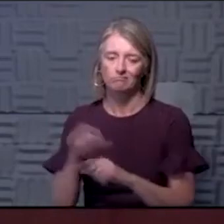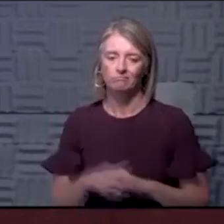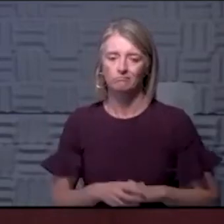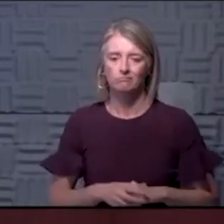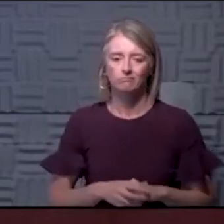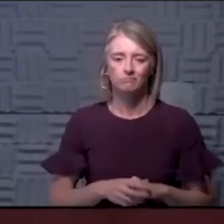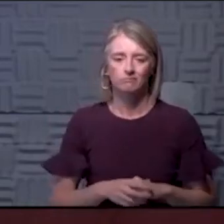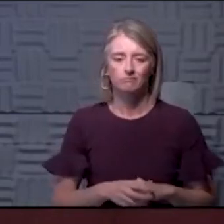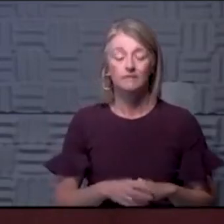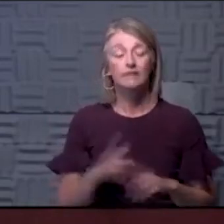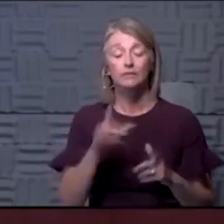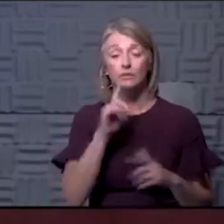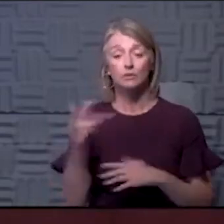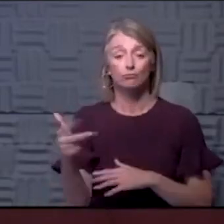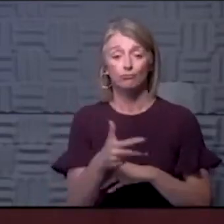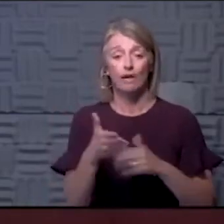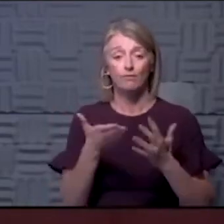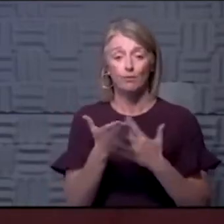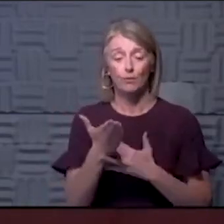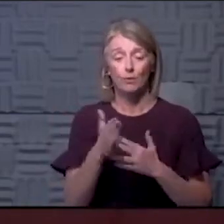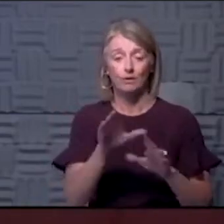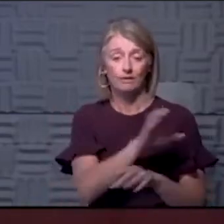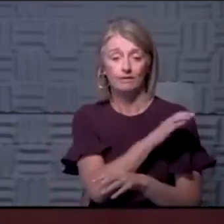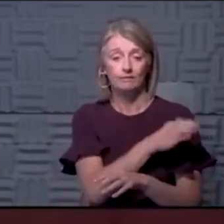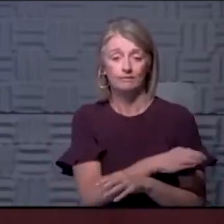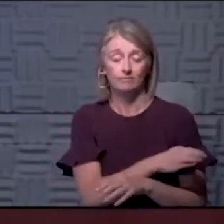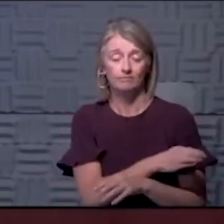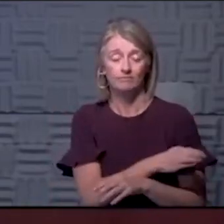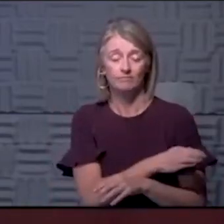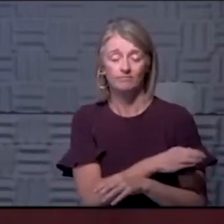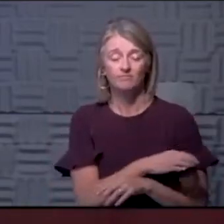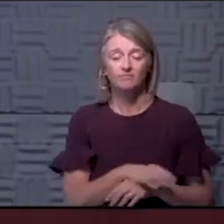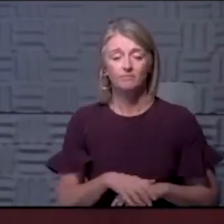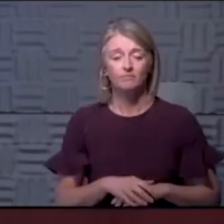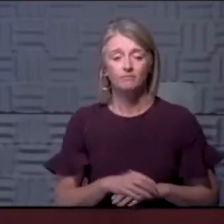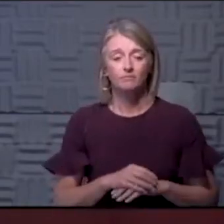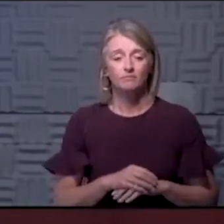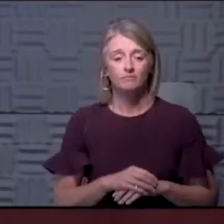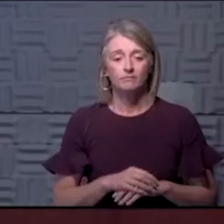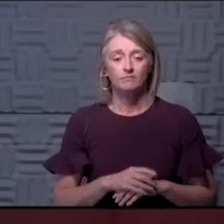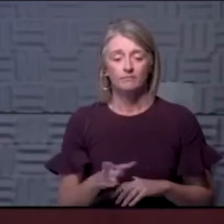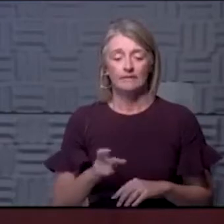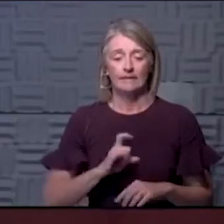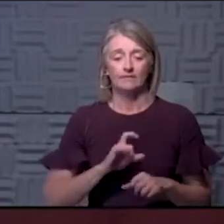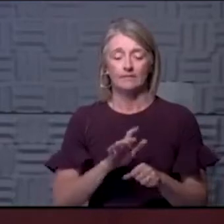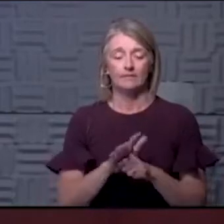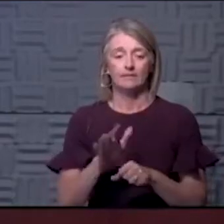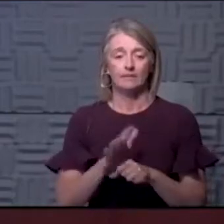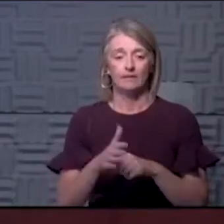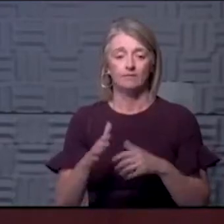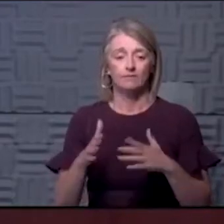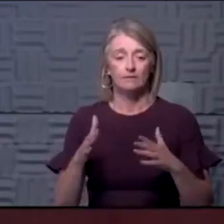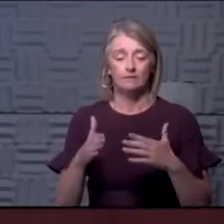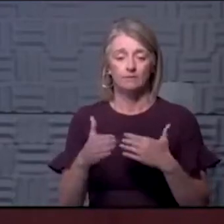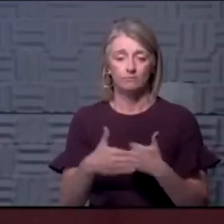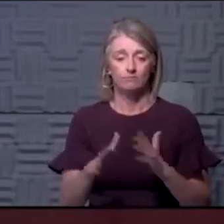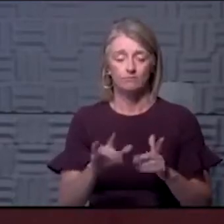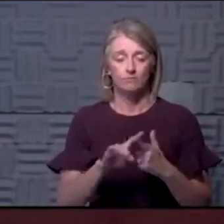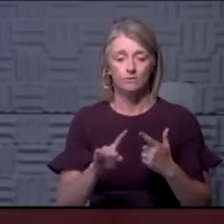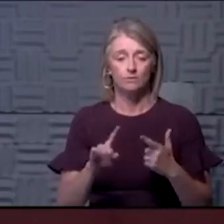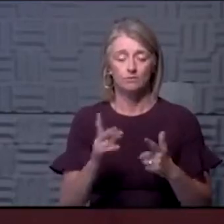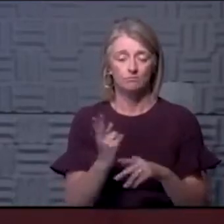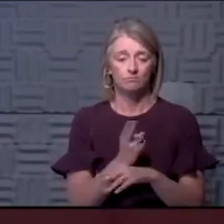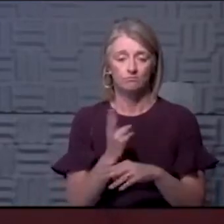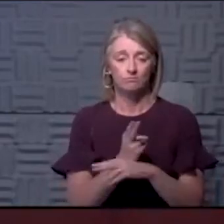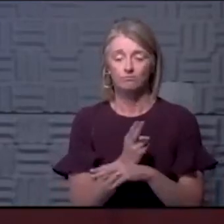us, key. which is a drive-through clinic in one of the Naismith Hall parking lots, just gave us that capacity that we think we're going to need as we go